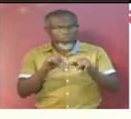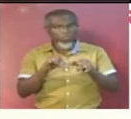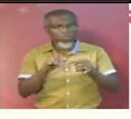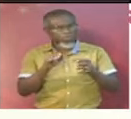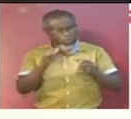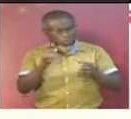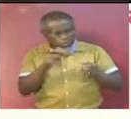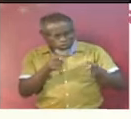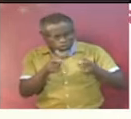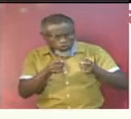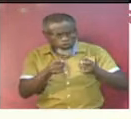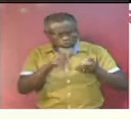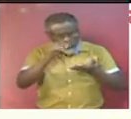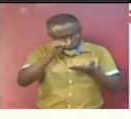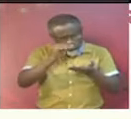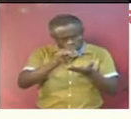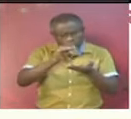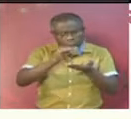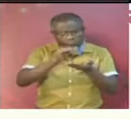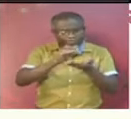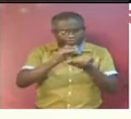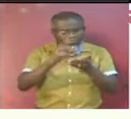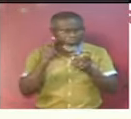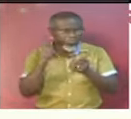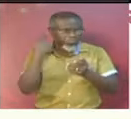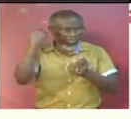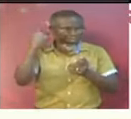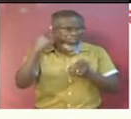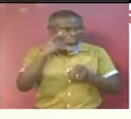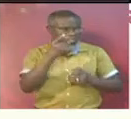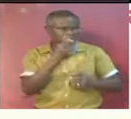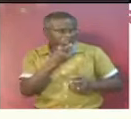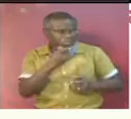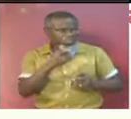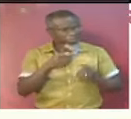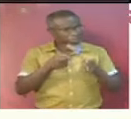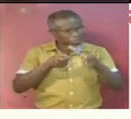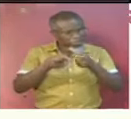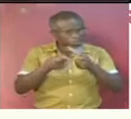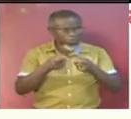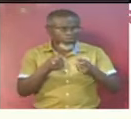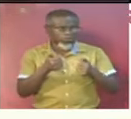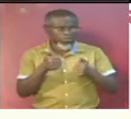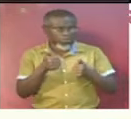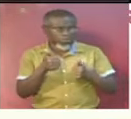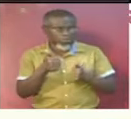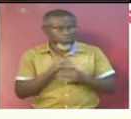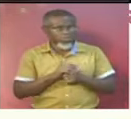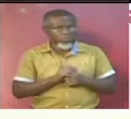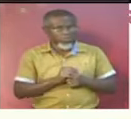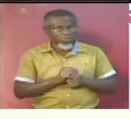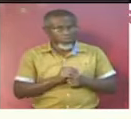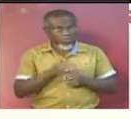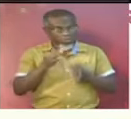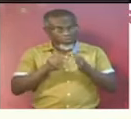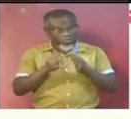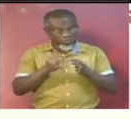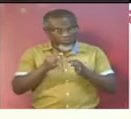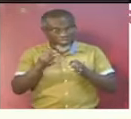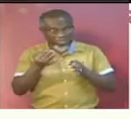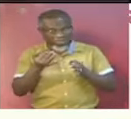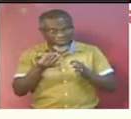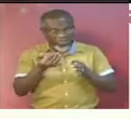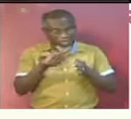conditions under control, as that is one of the things that helps to reduce risk of adverse outcomes if you do happen to then become